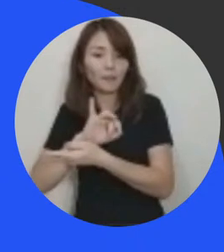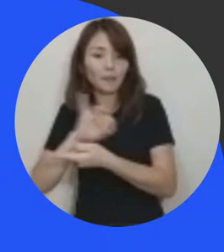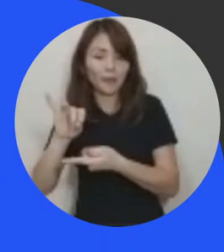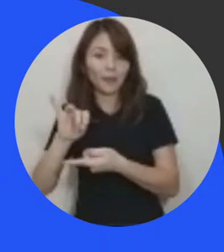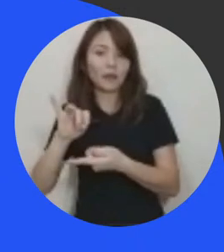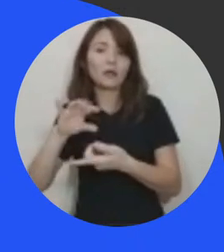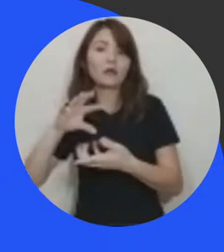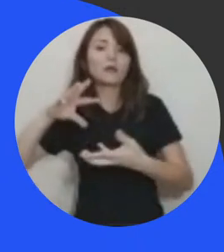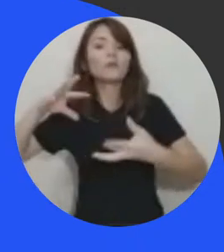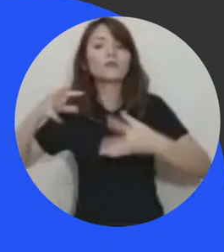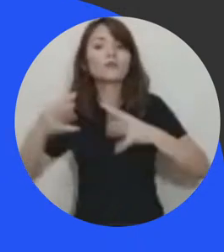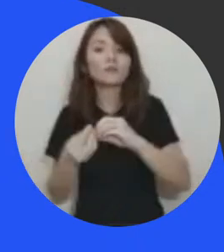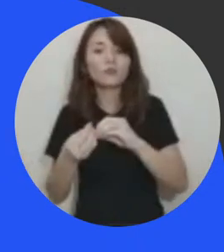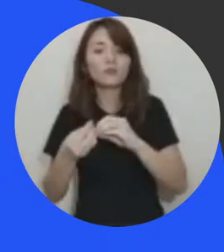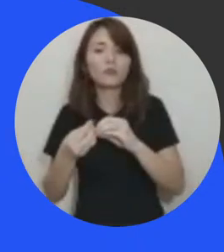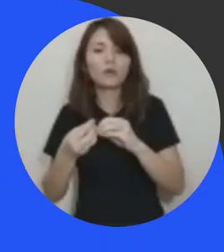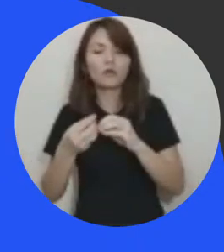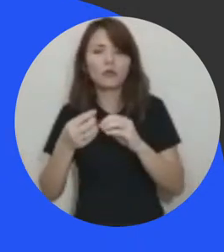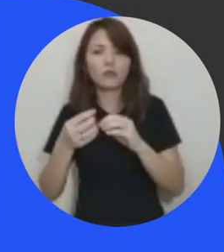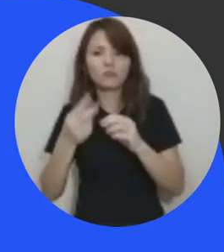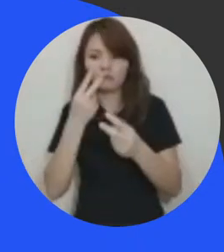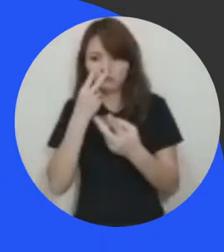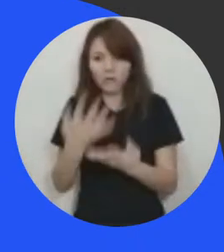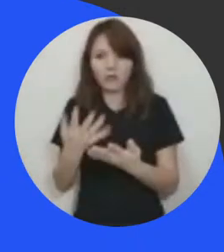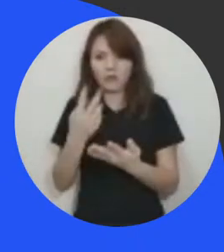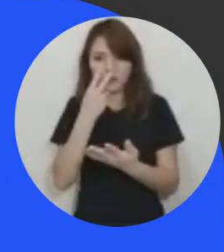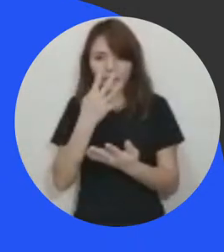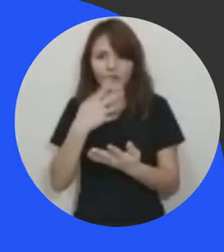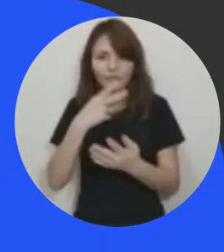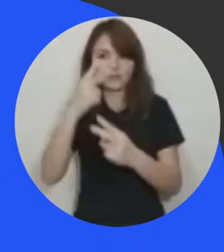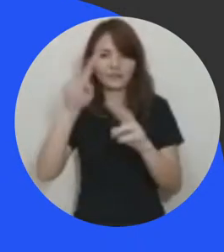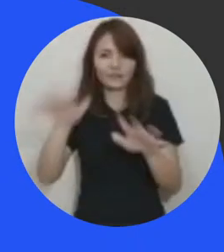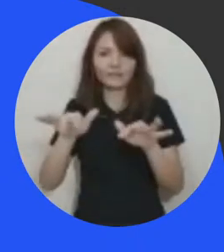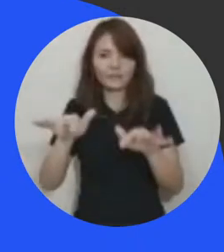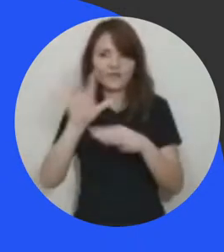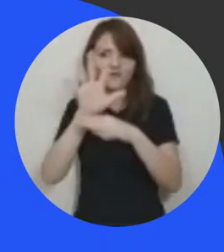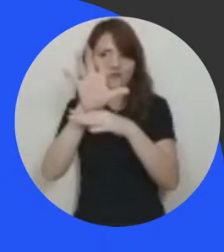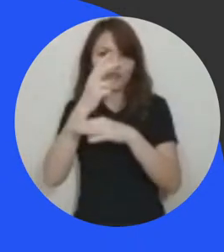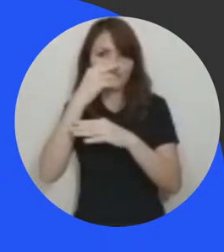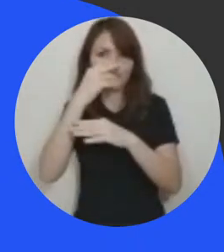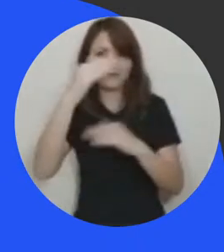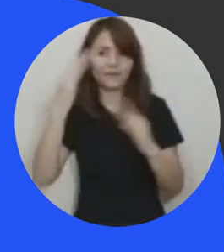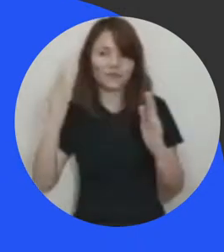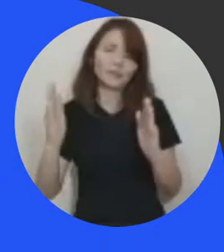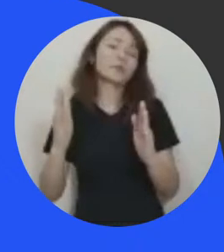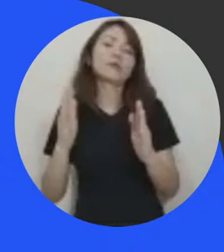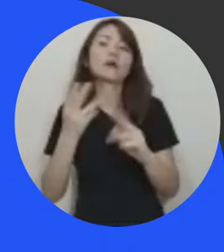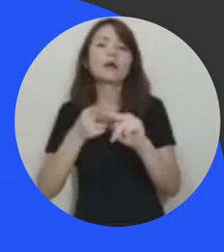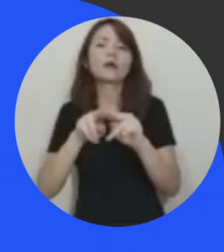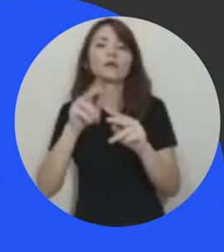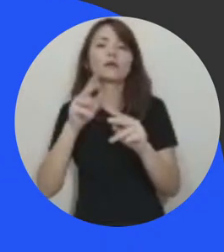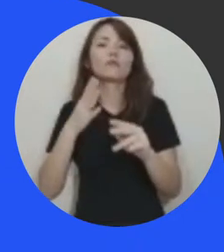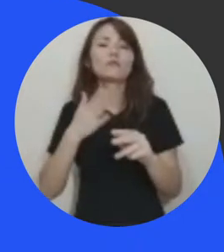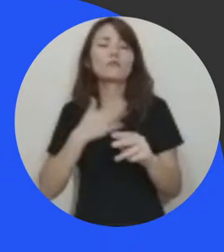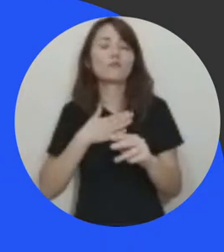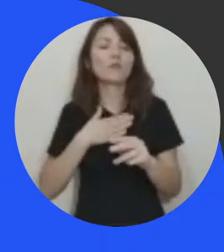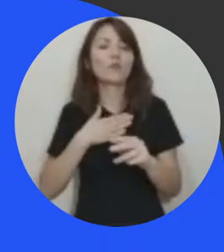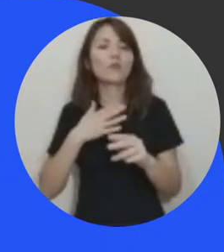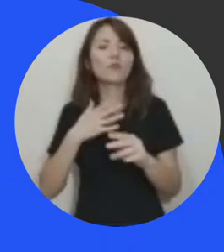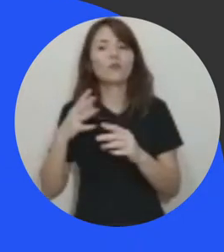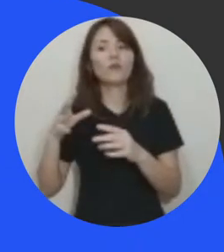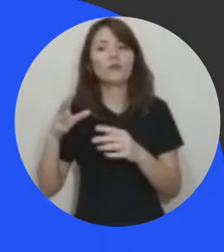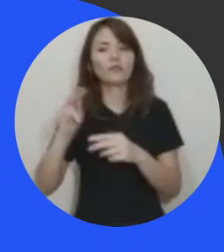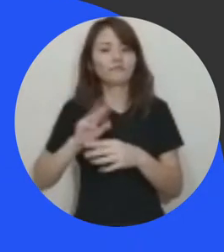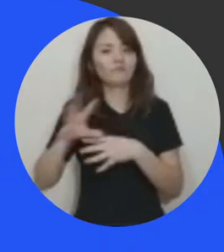screen a picture of one of my colleagues with a pipette. And what she is doing is she